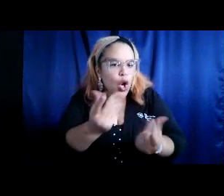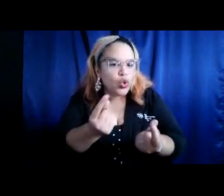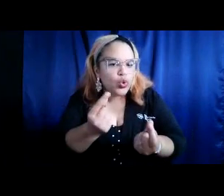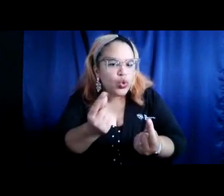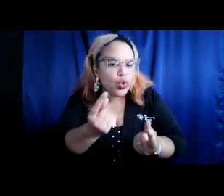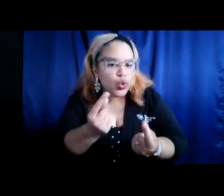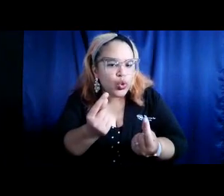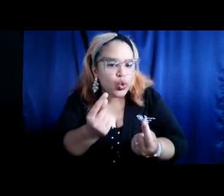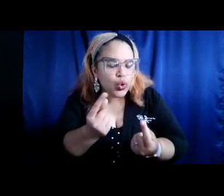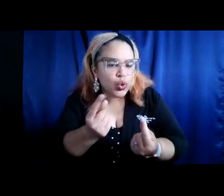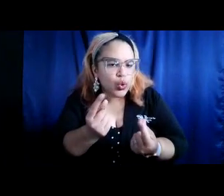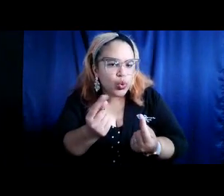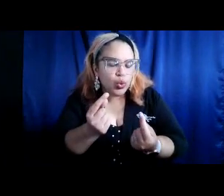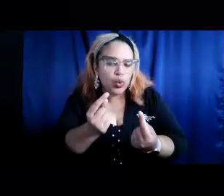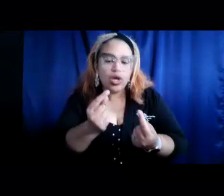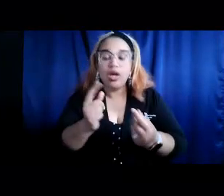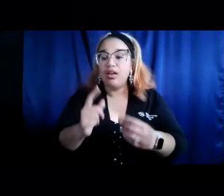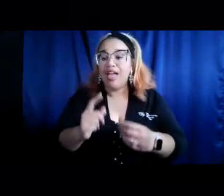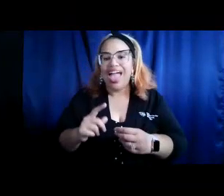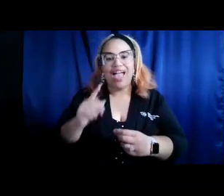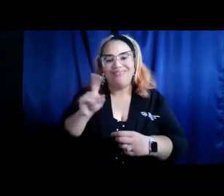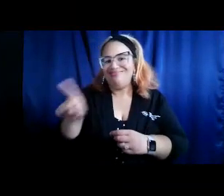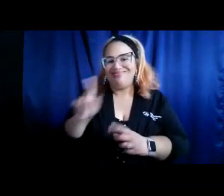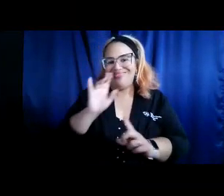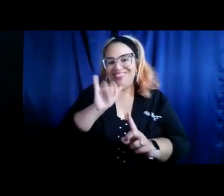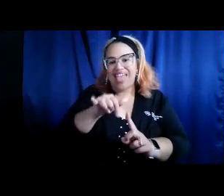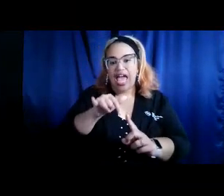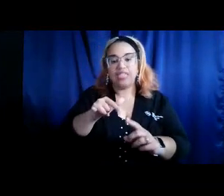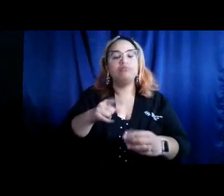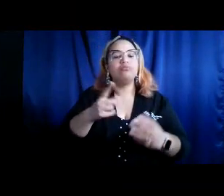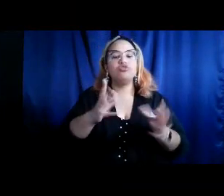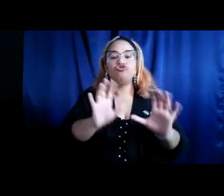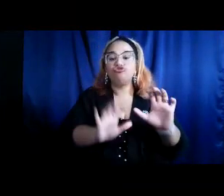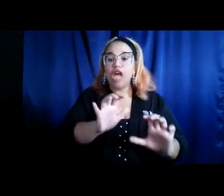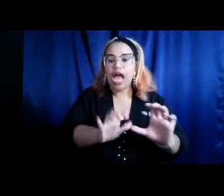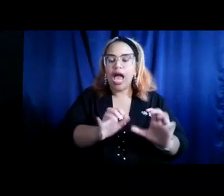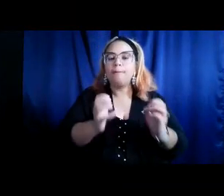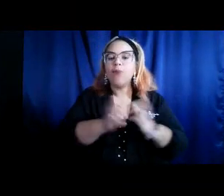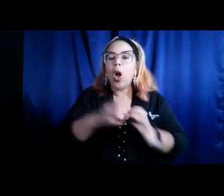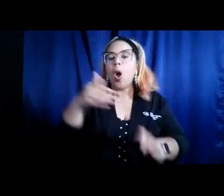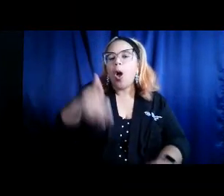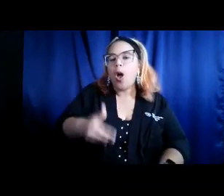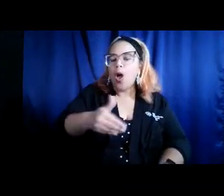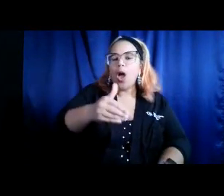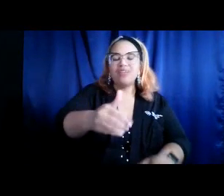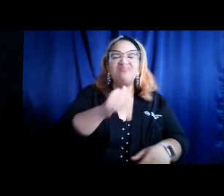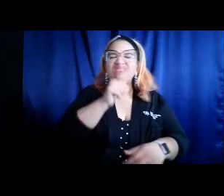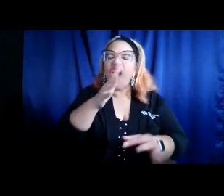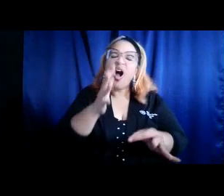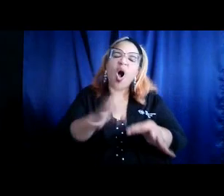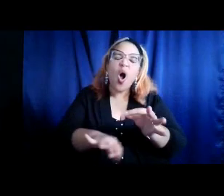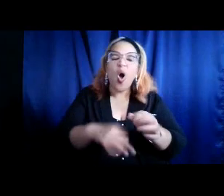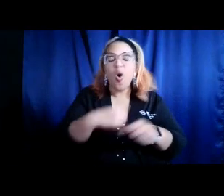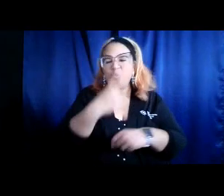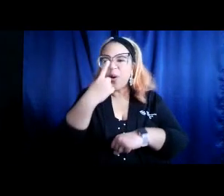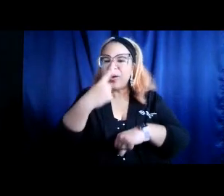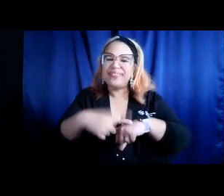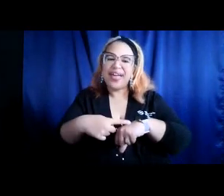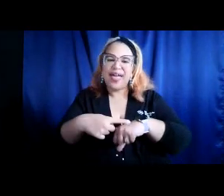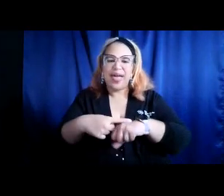valuable for employees with disabilities as they provide a space to discuss career goals, potential barriers, and